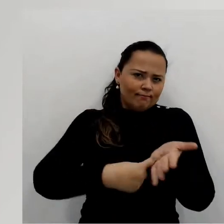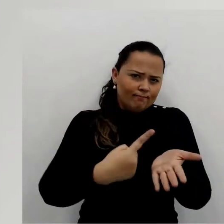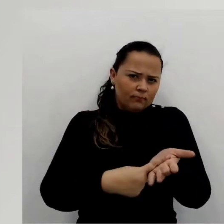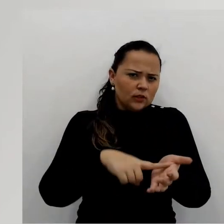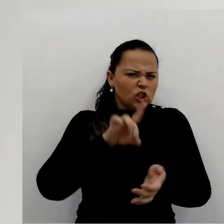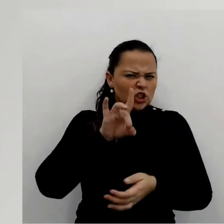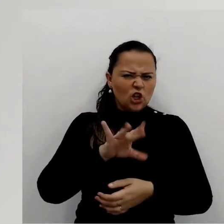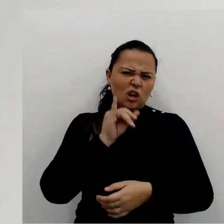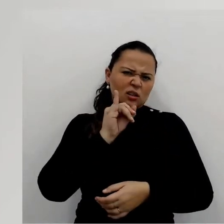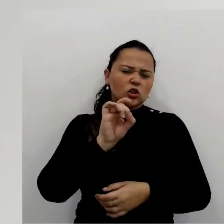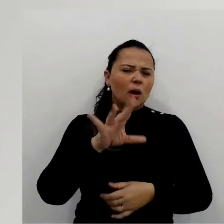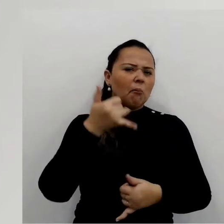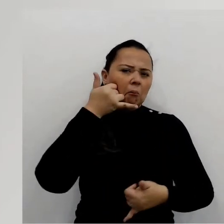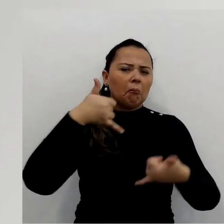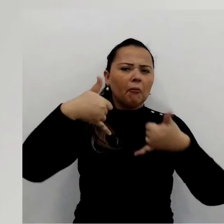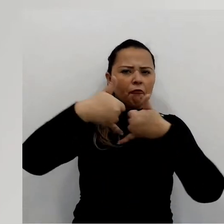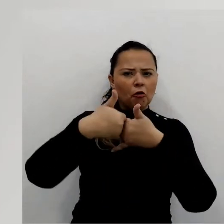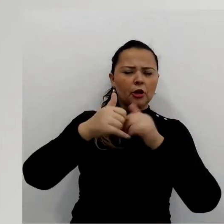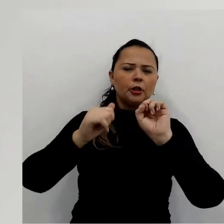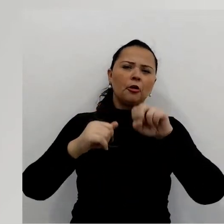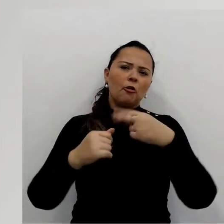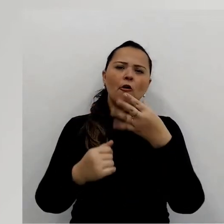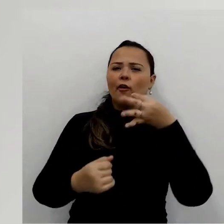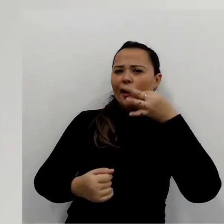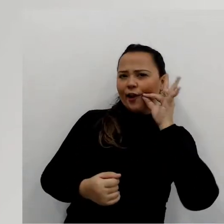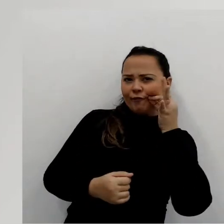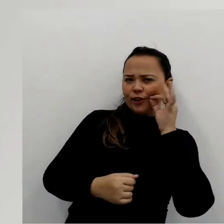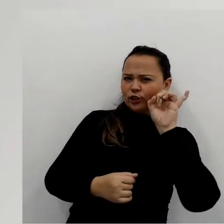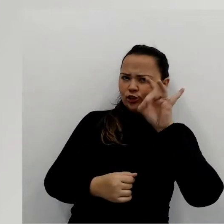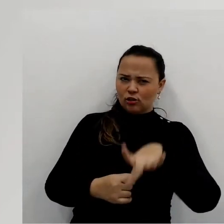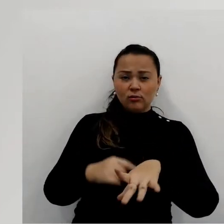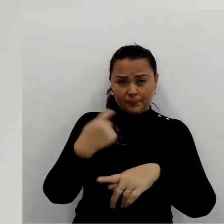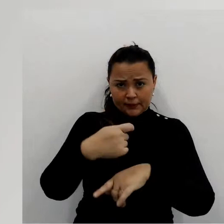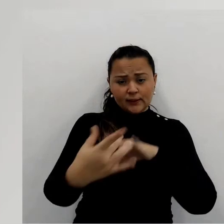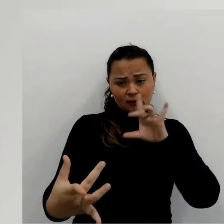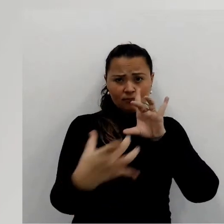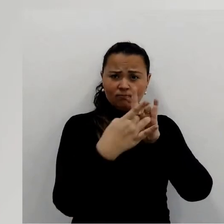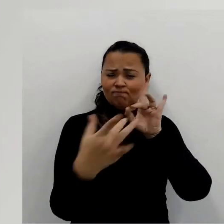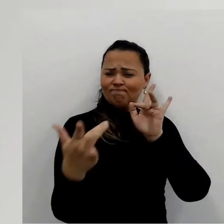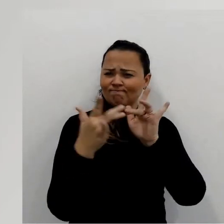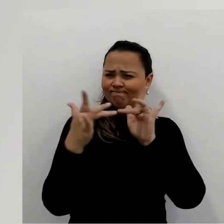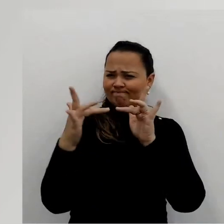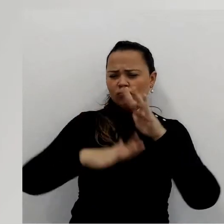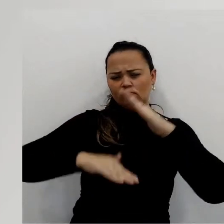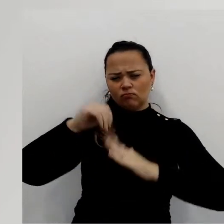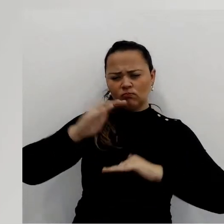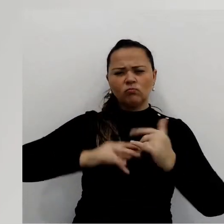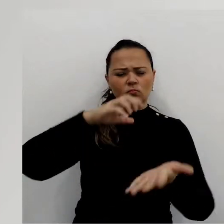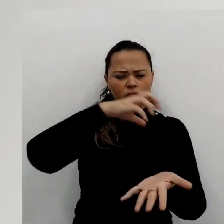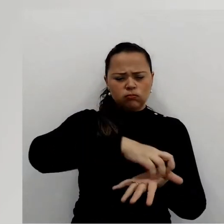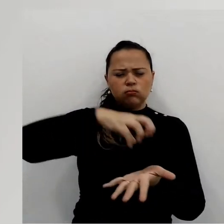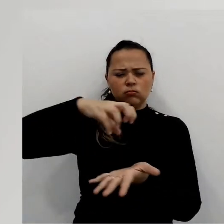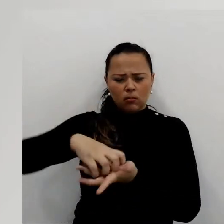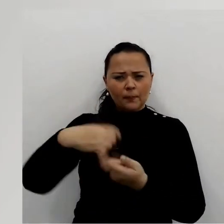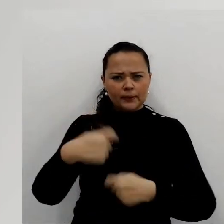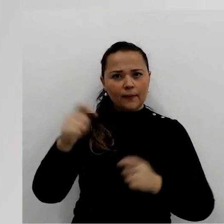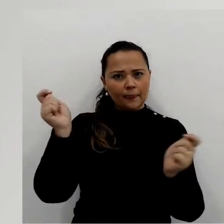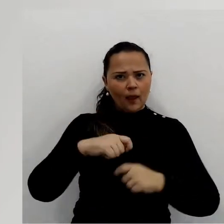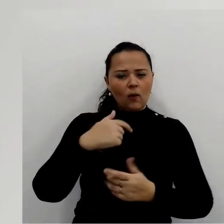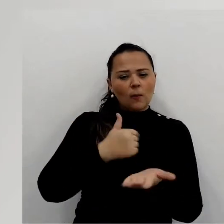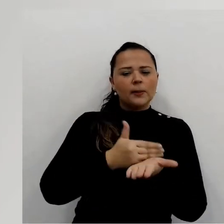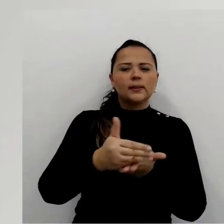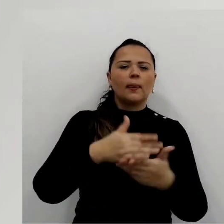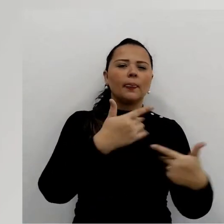and a drink. It's connected through data. And you need to be able to then begin to work with them. And you can find